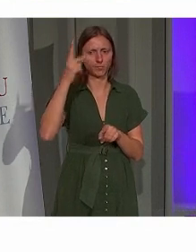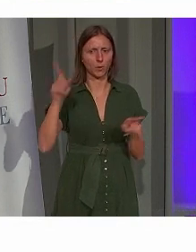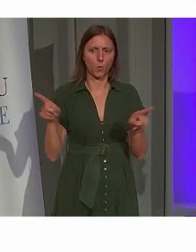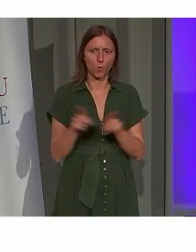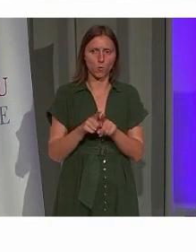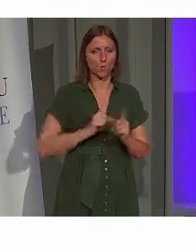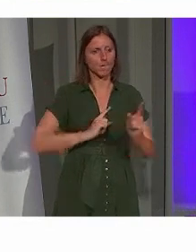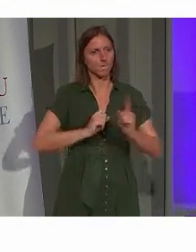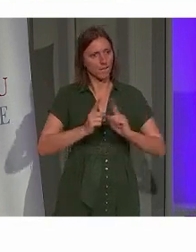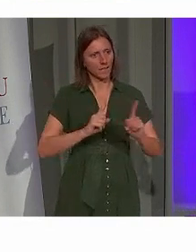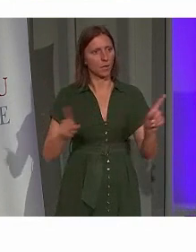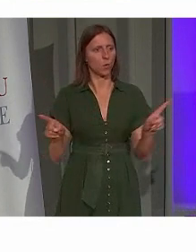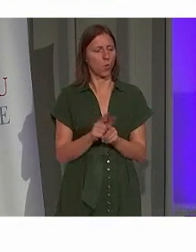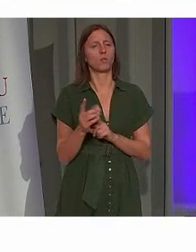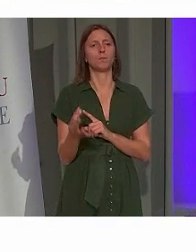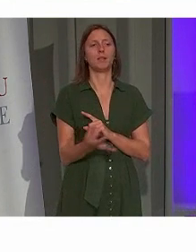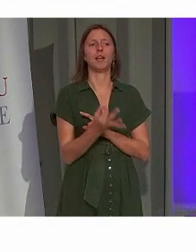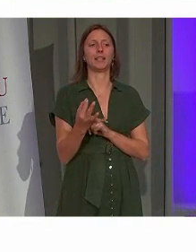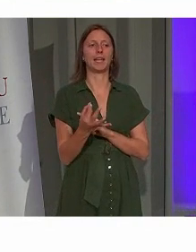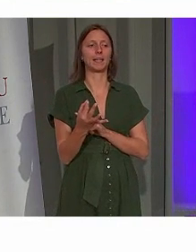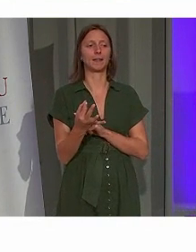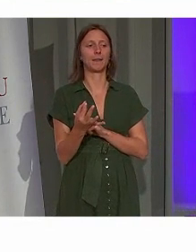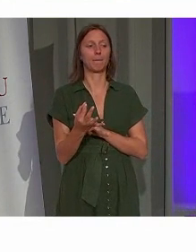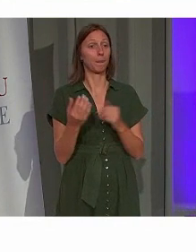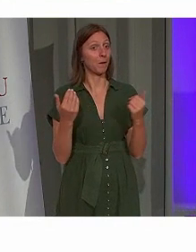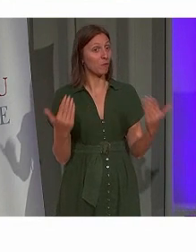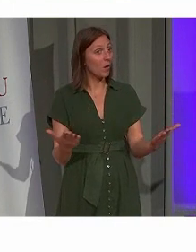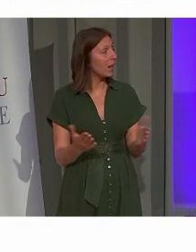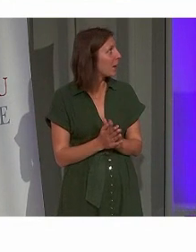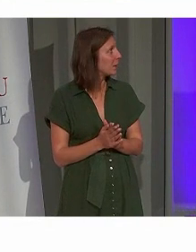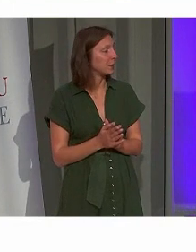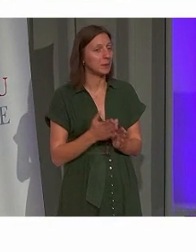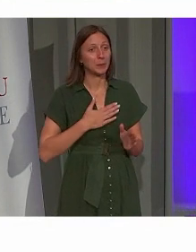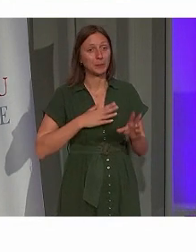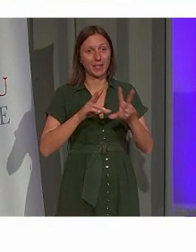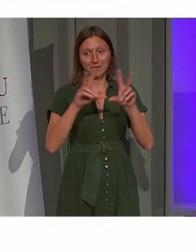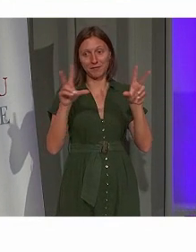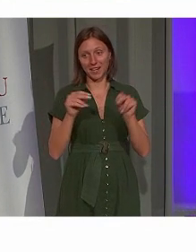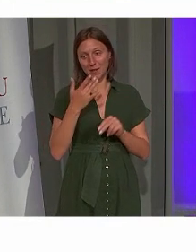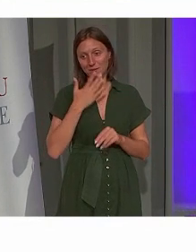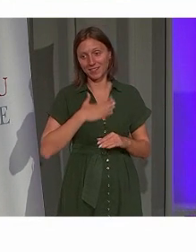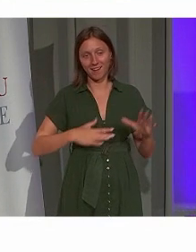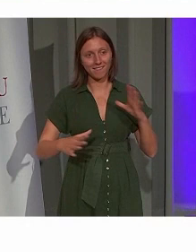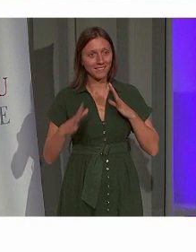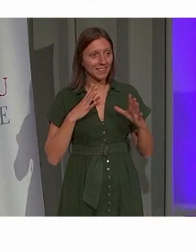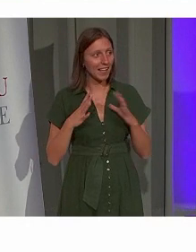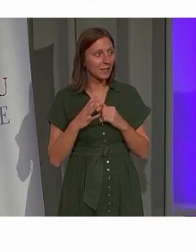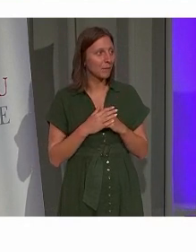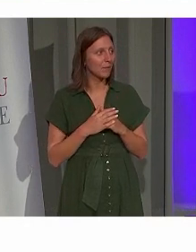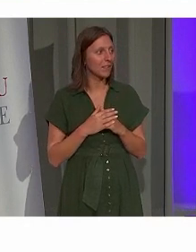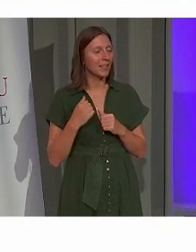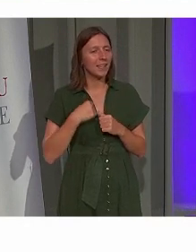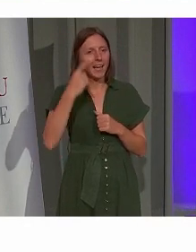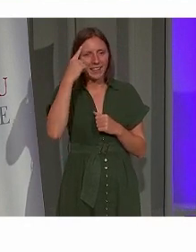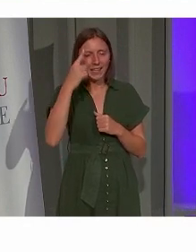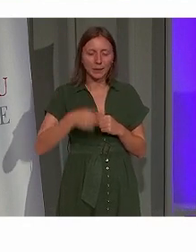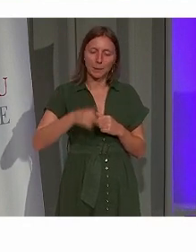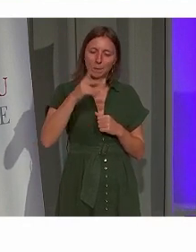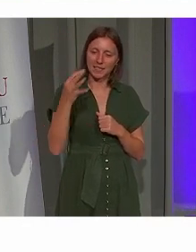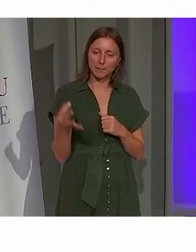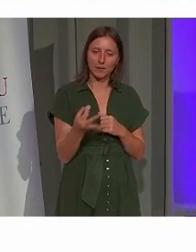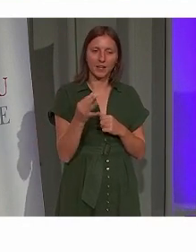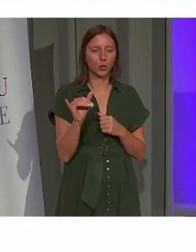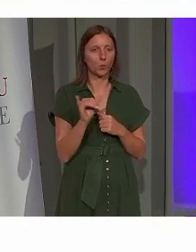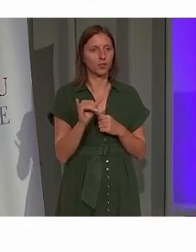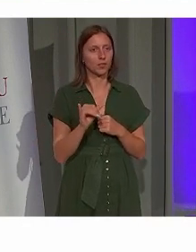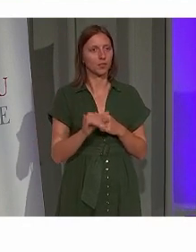gain with a universal design. This is why this paradigm is important. This is a story I wanted to share with you. I think